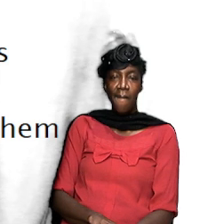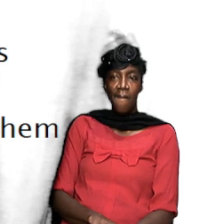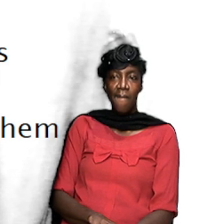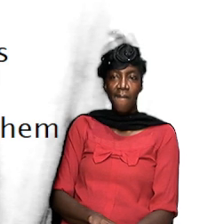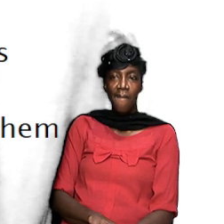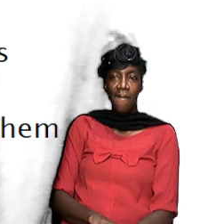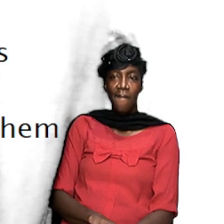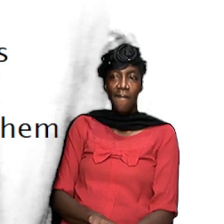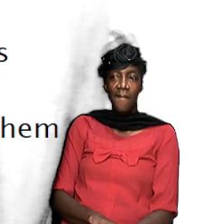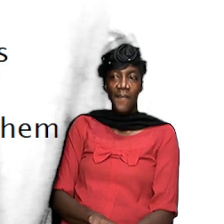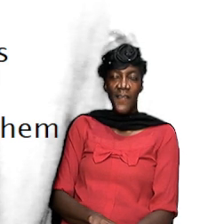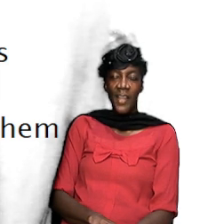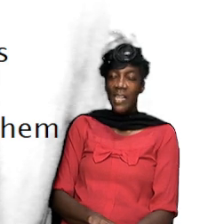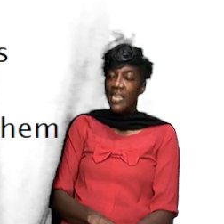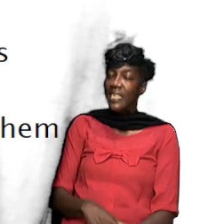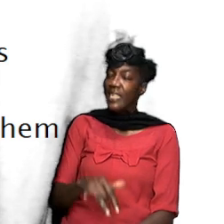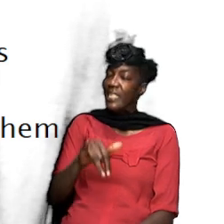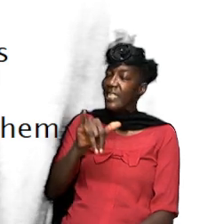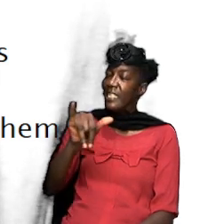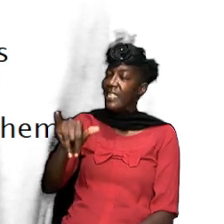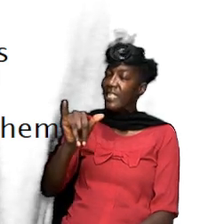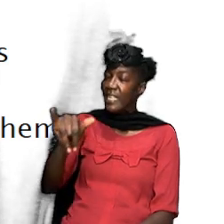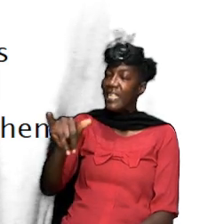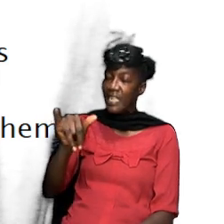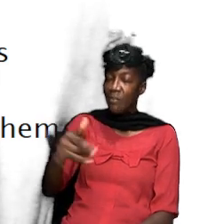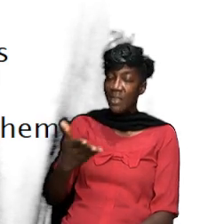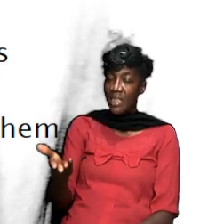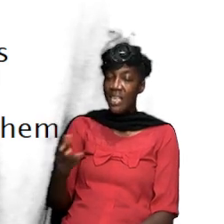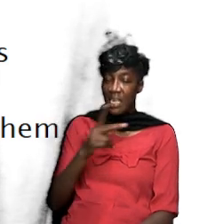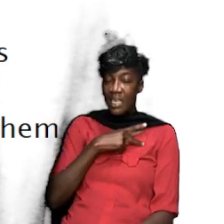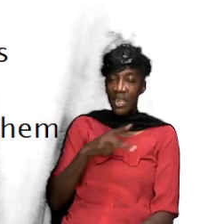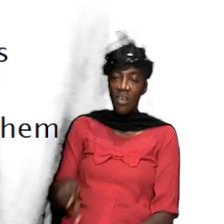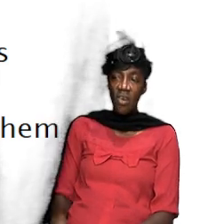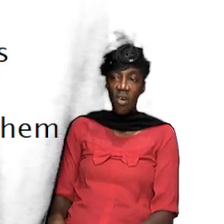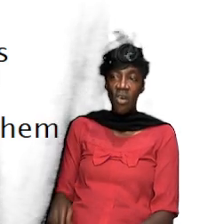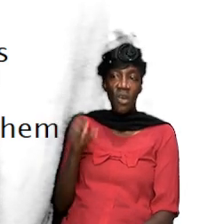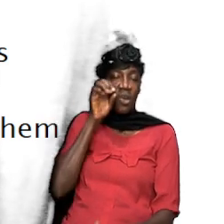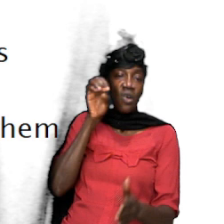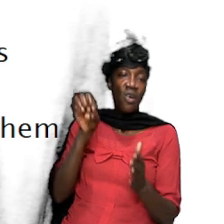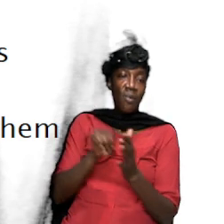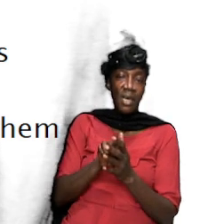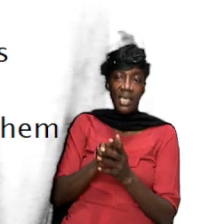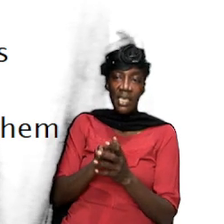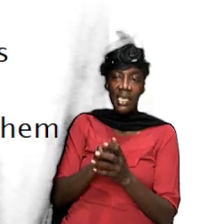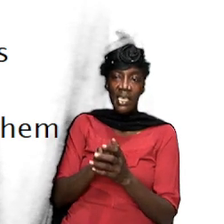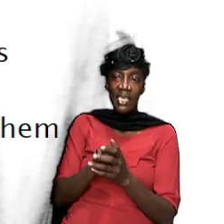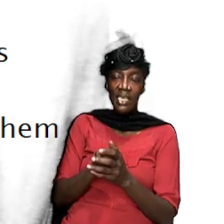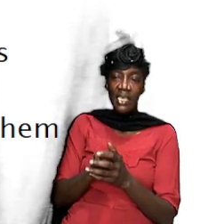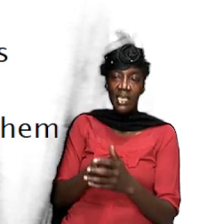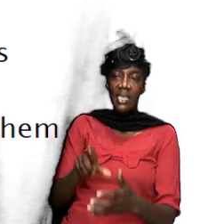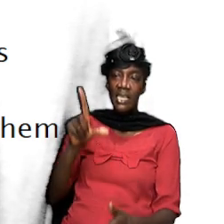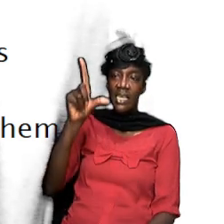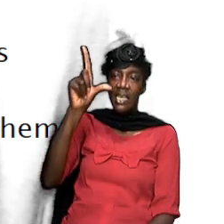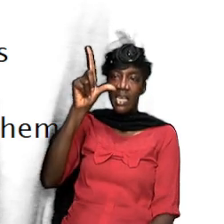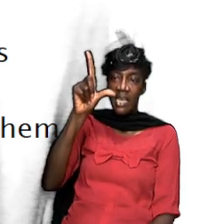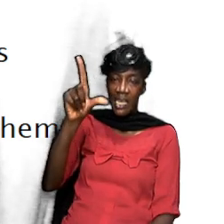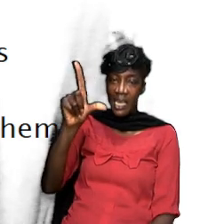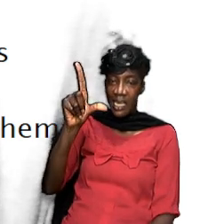And this was the very thing the Lord commanded them against. Leviticus chapter